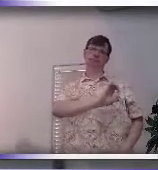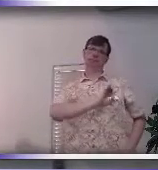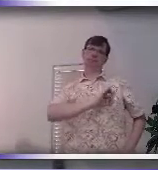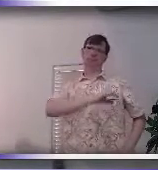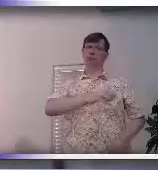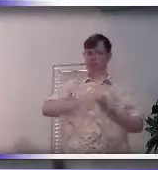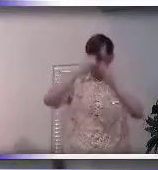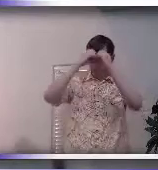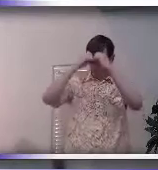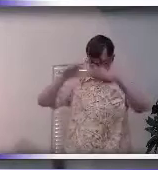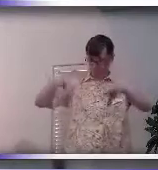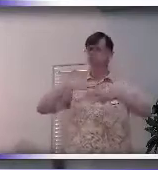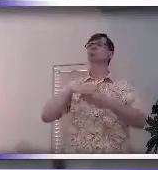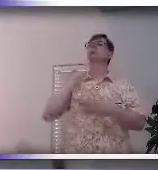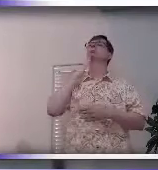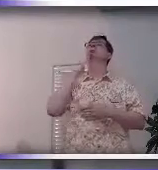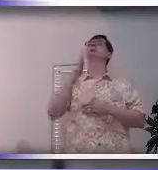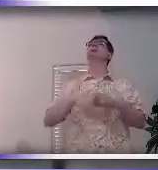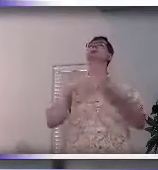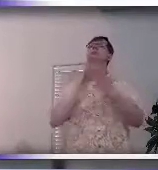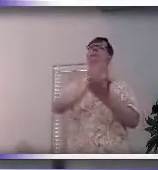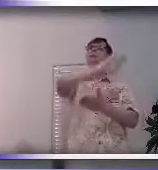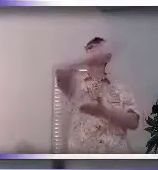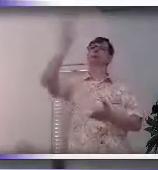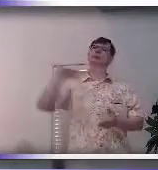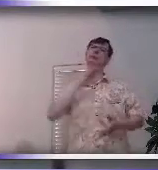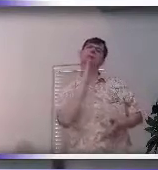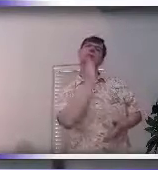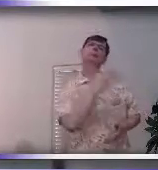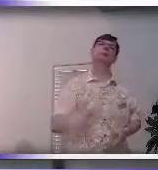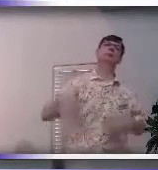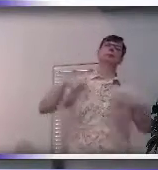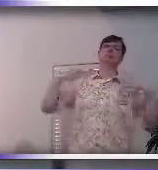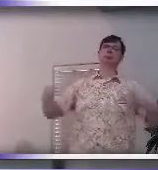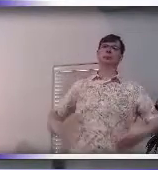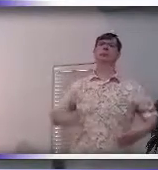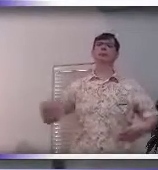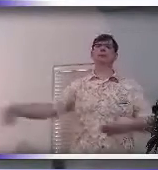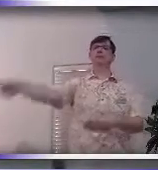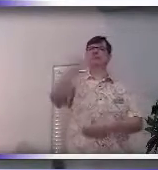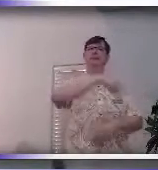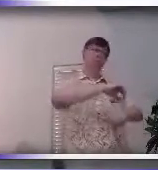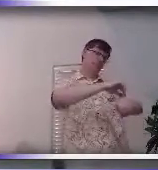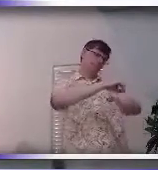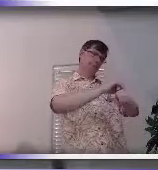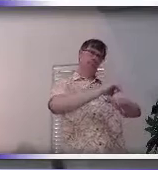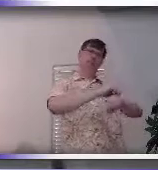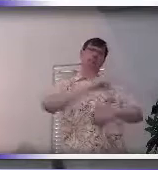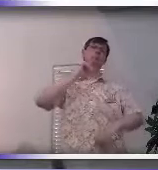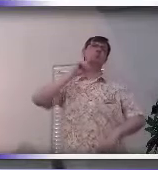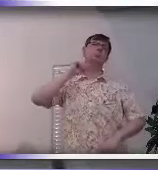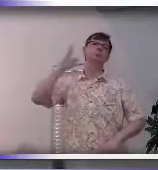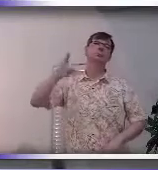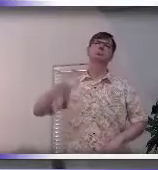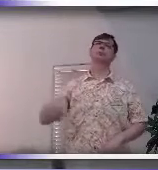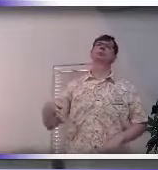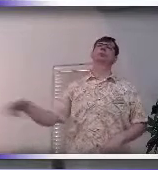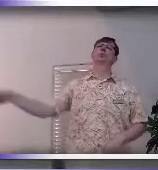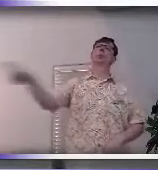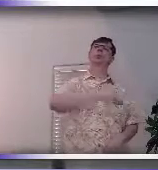to discovering that pure and perfect being living in our skin is the truth of who we